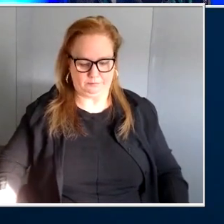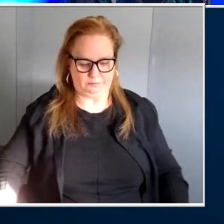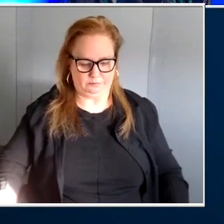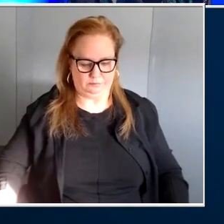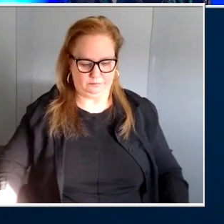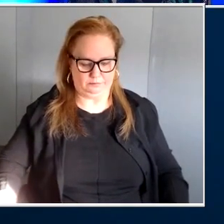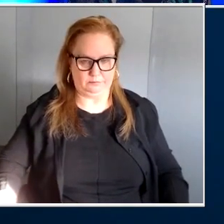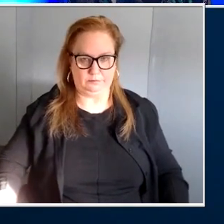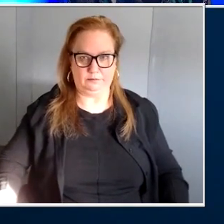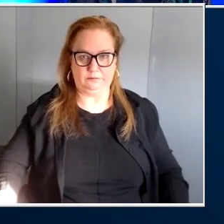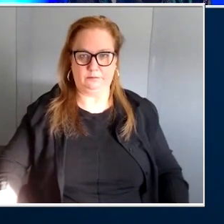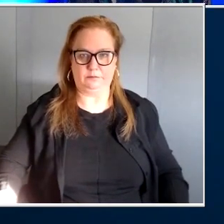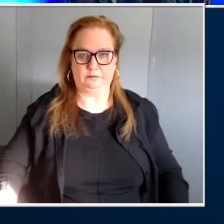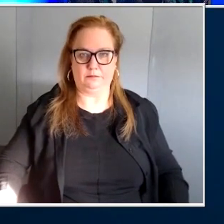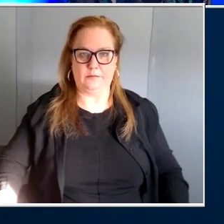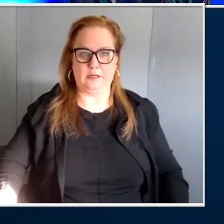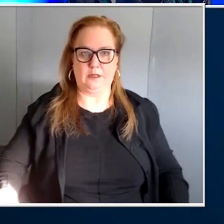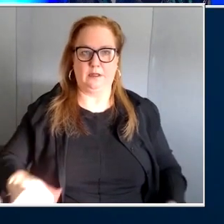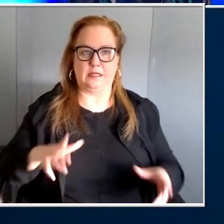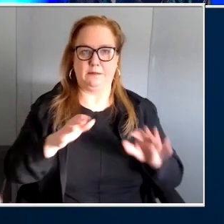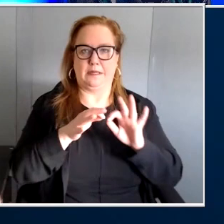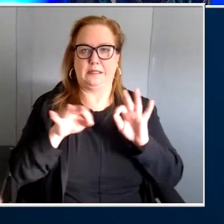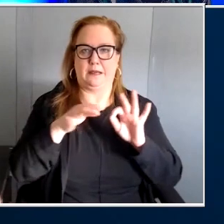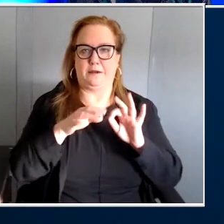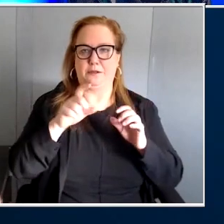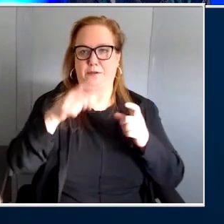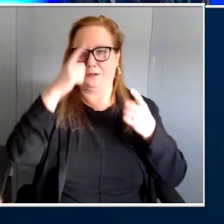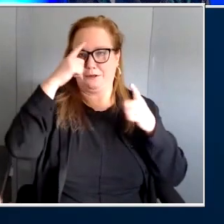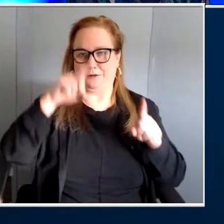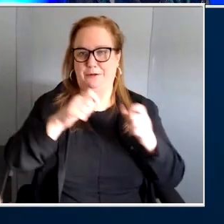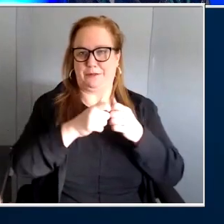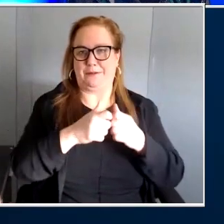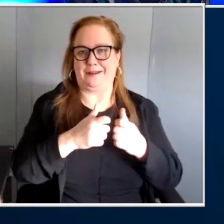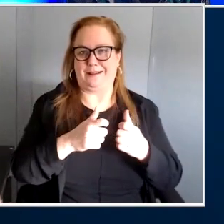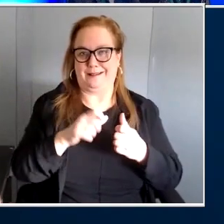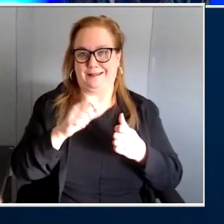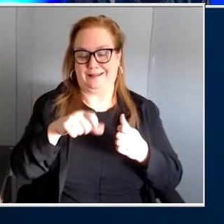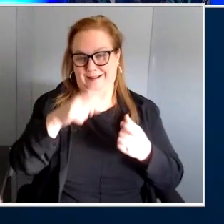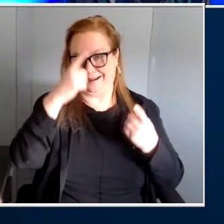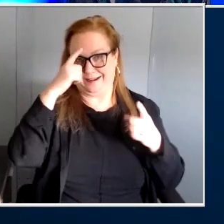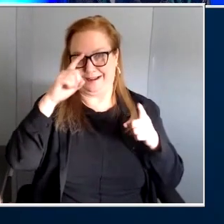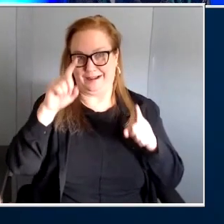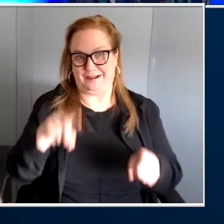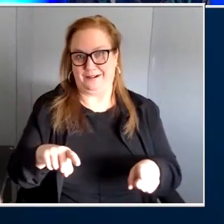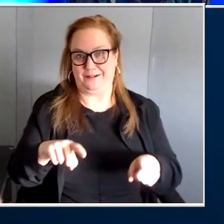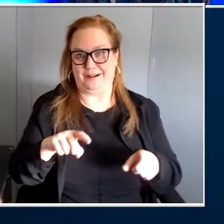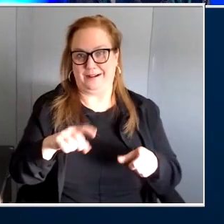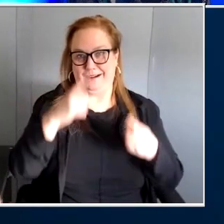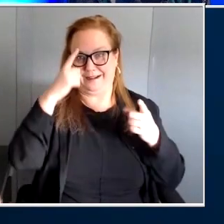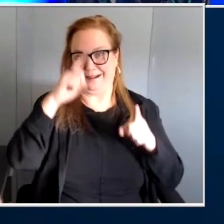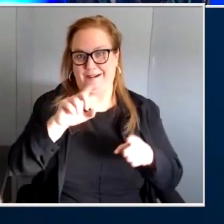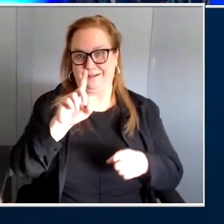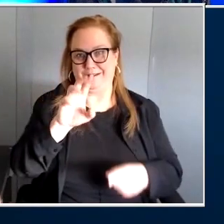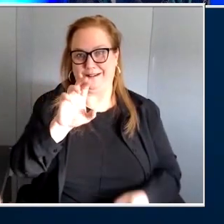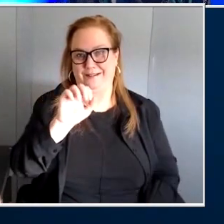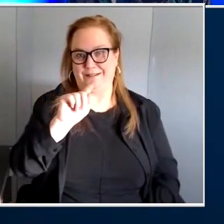Scripture, that's my way of making a statement. You're supposed to agree with me, just in case. Just want to make sure you know. Sorry, yes, I absolutely agree, Dr.